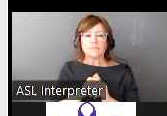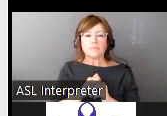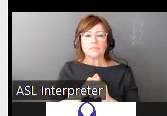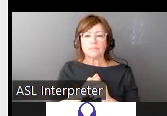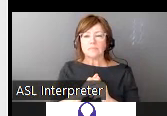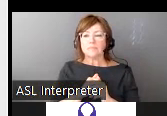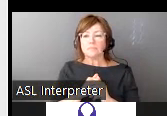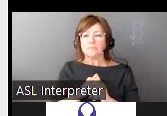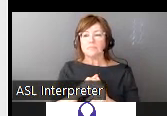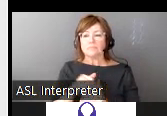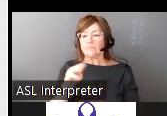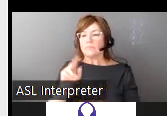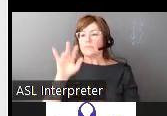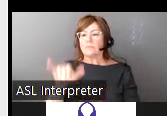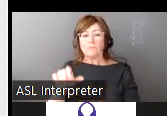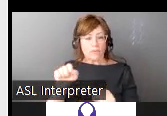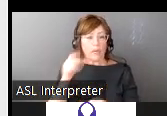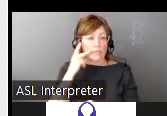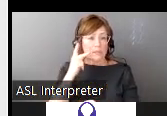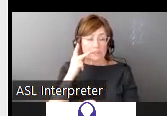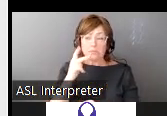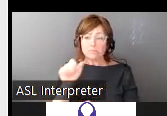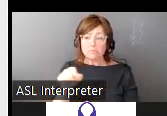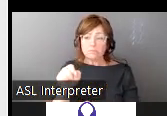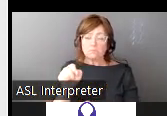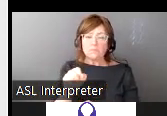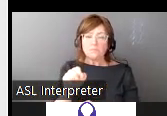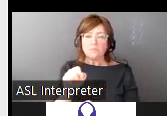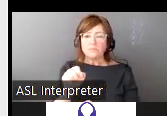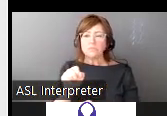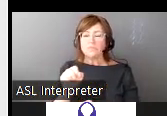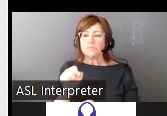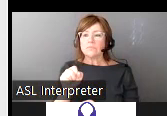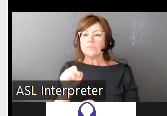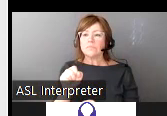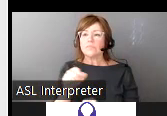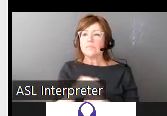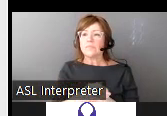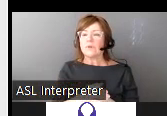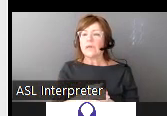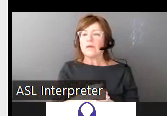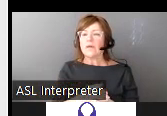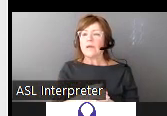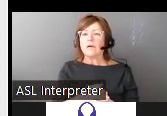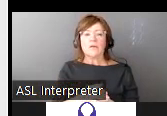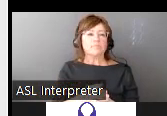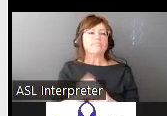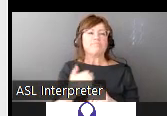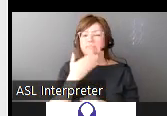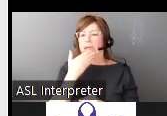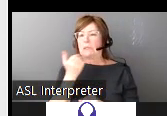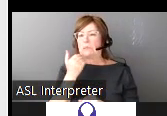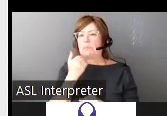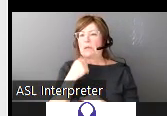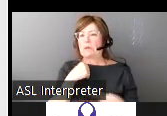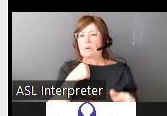Yeah. Yeah, we can see it, and our panelists, Yeah, our I don't have viewers. to click. Yeah, this way I don't have to. I